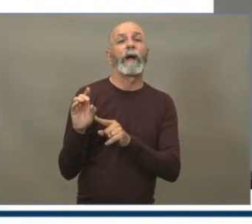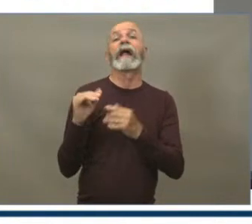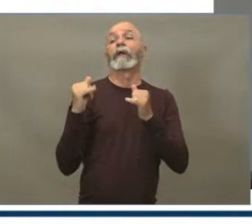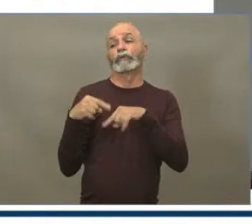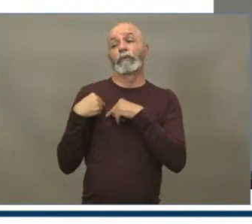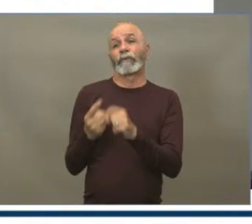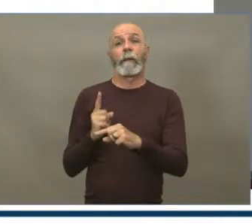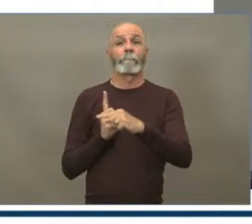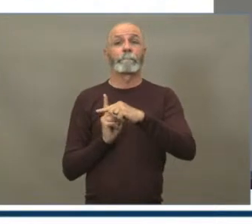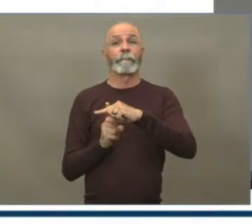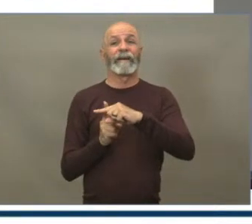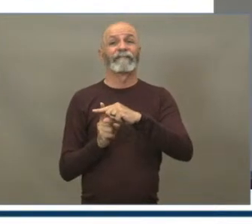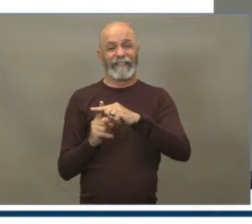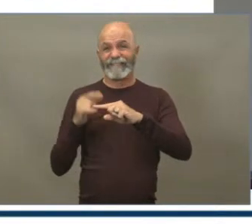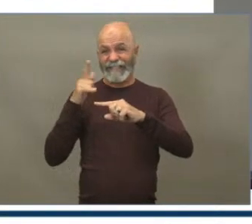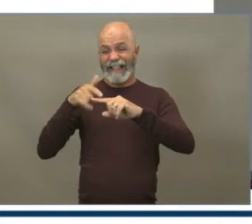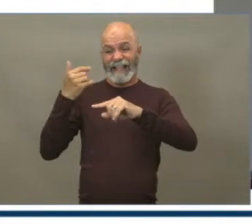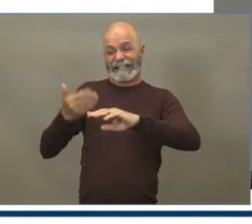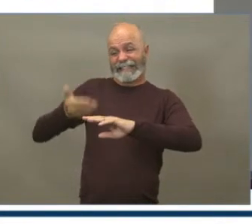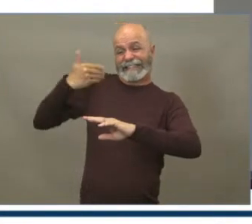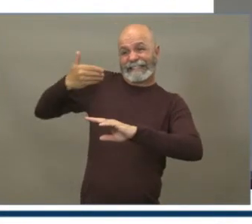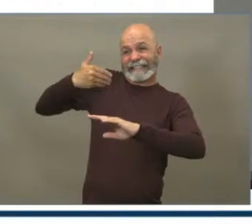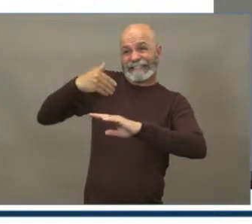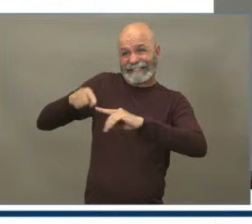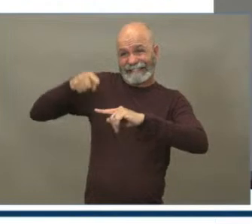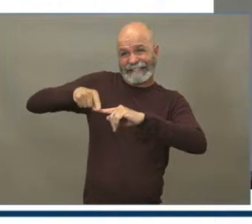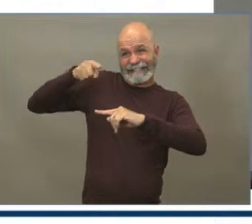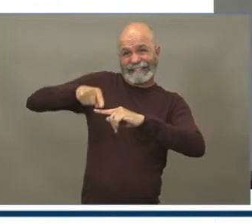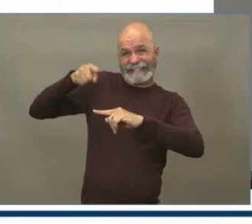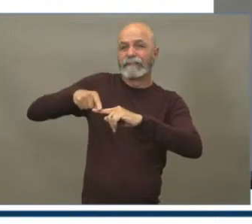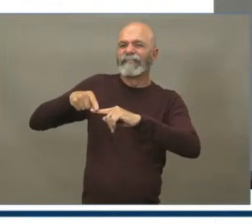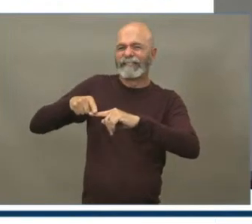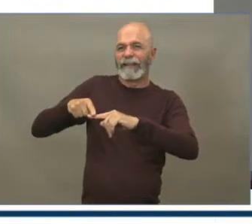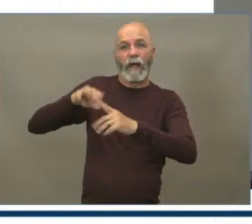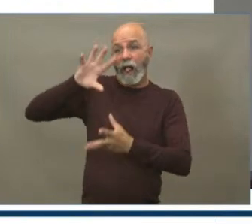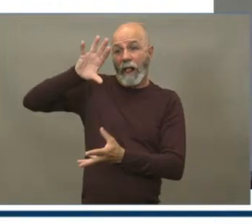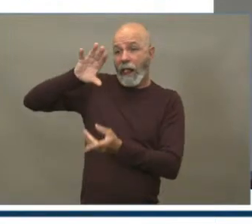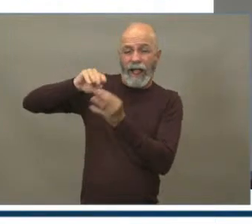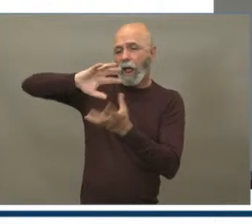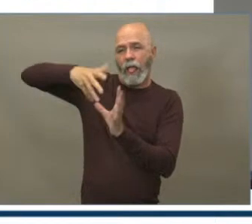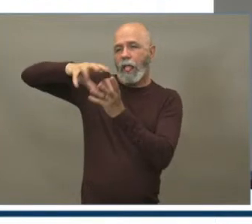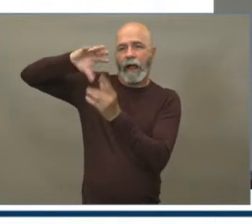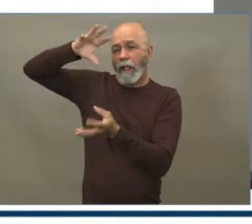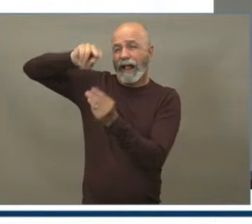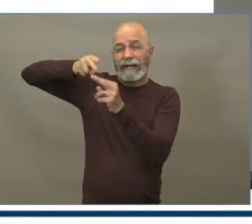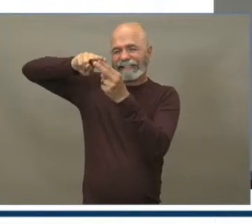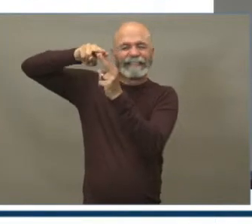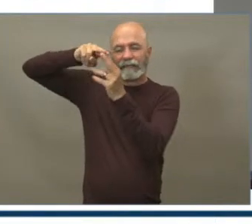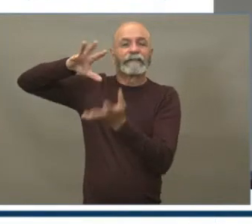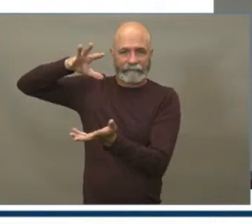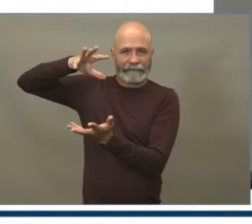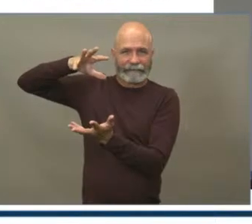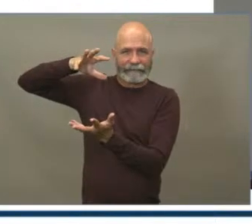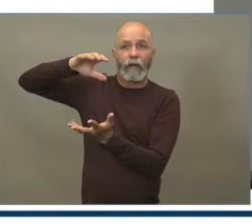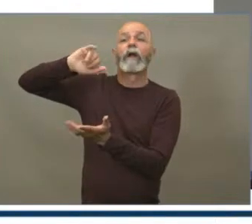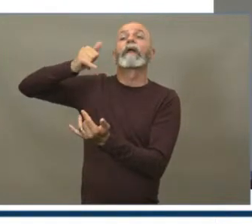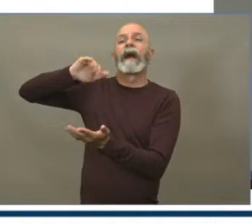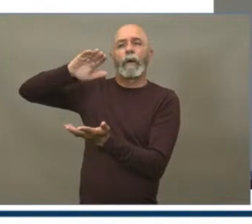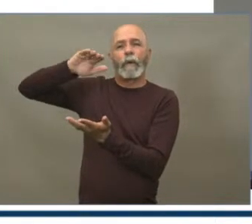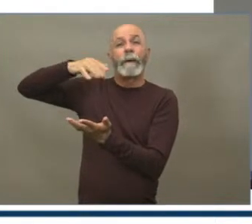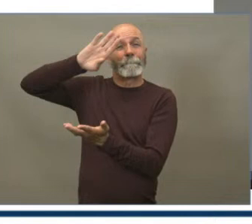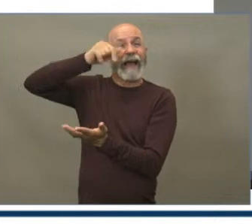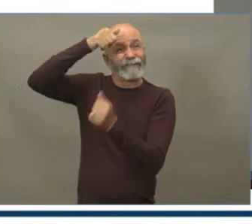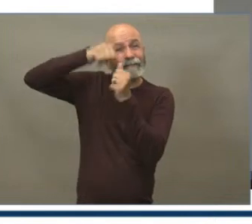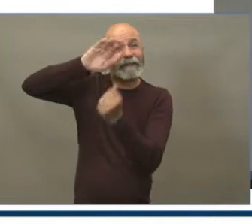that backlog, and you got to remember that backlog built up over time, that there were ones that as we come back to the bucket, as we pull them out of